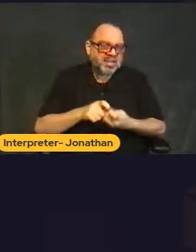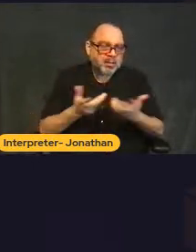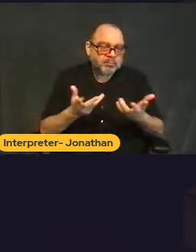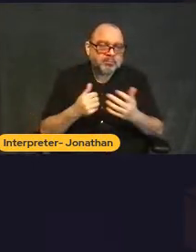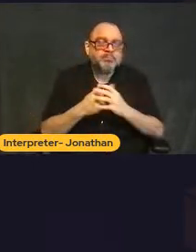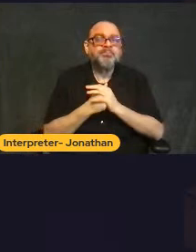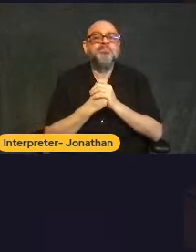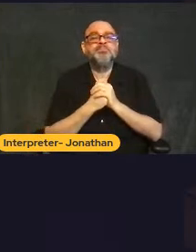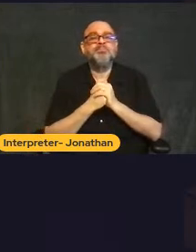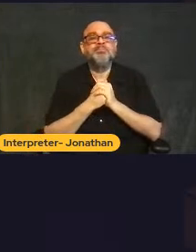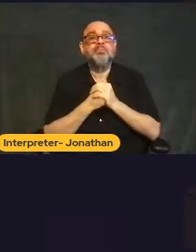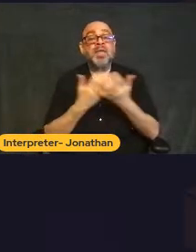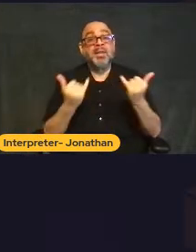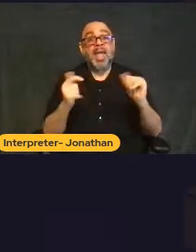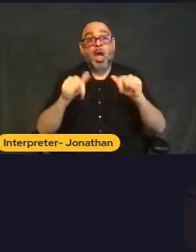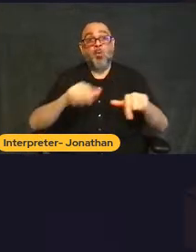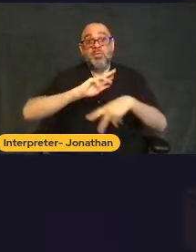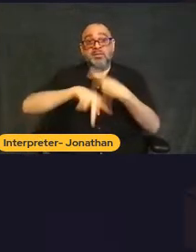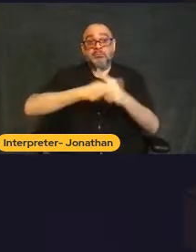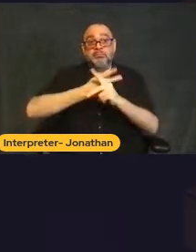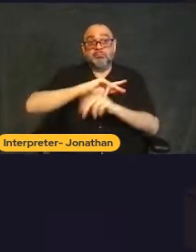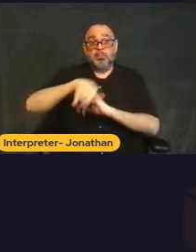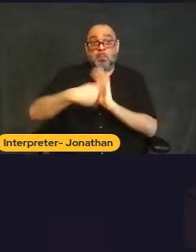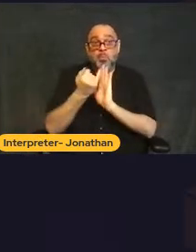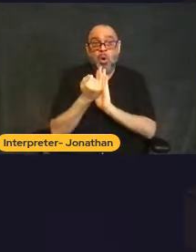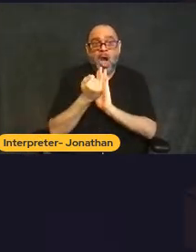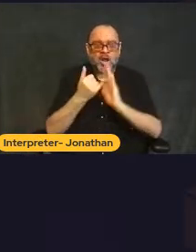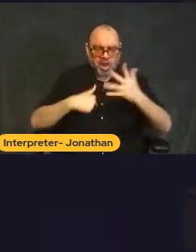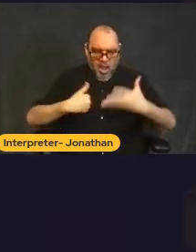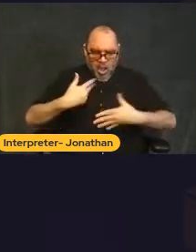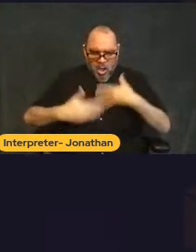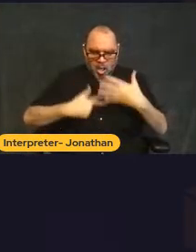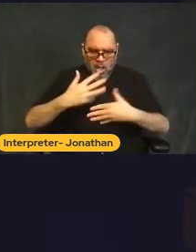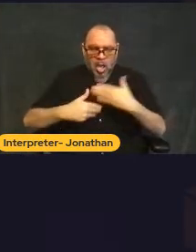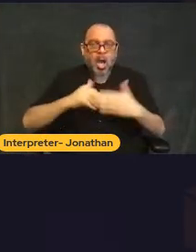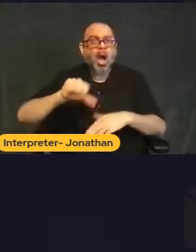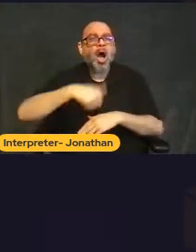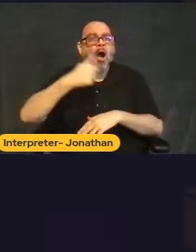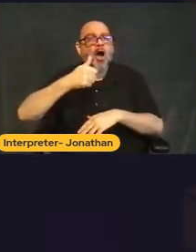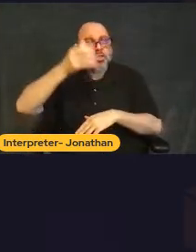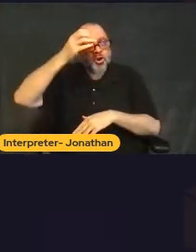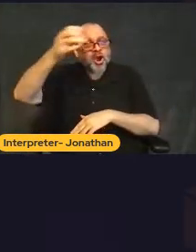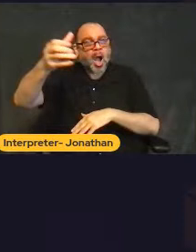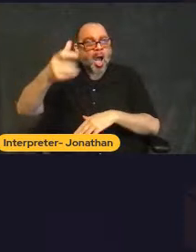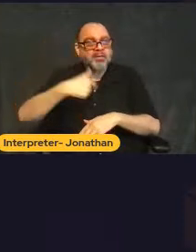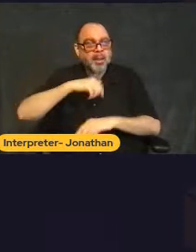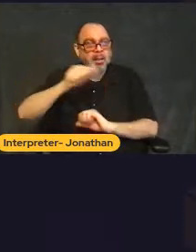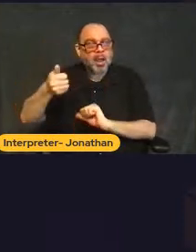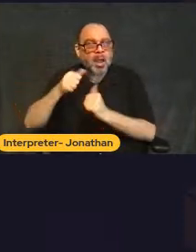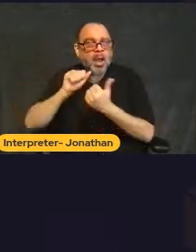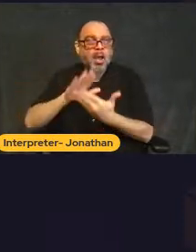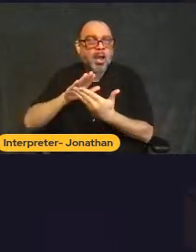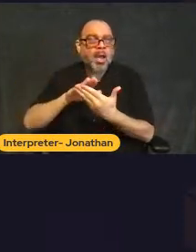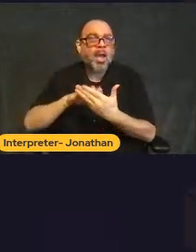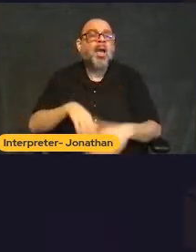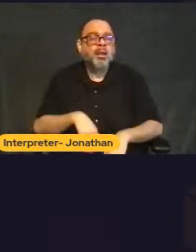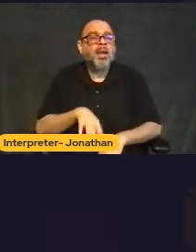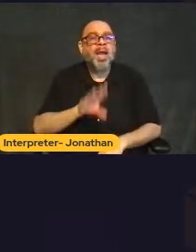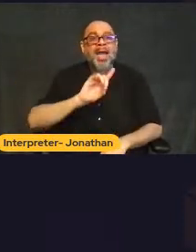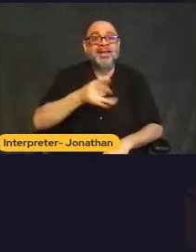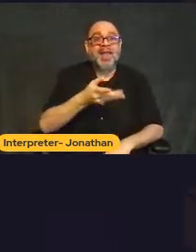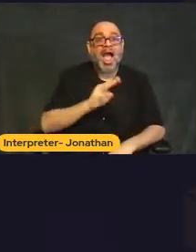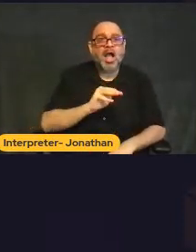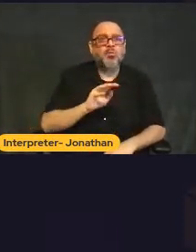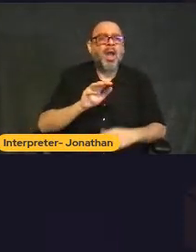When thinking about this project, I also stumbled into another concept, which is a diagram as code. And I